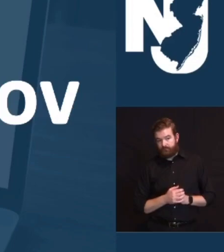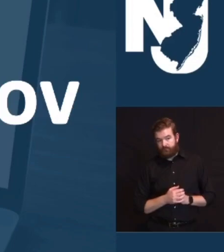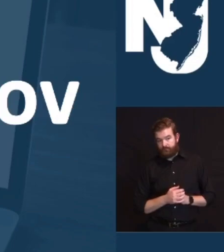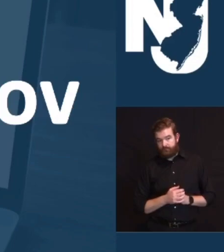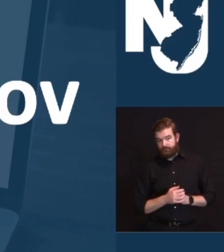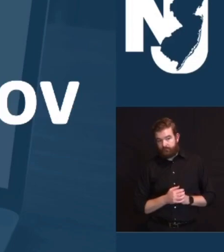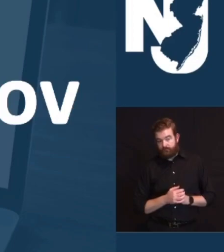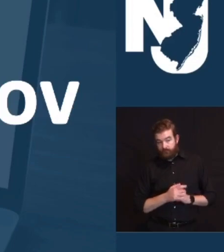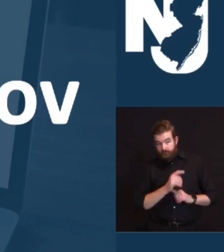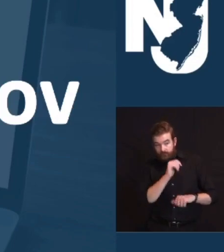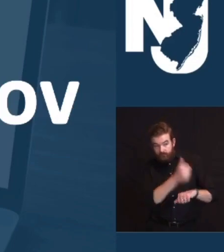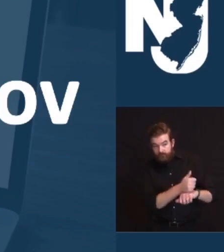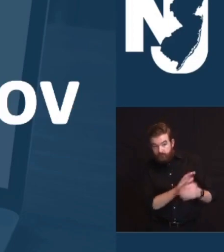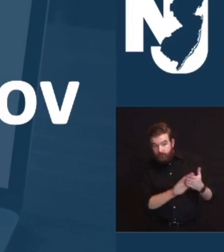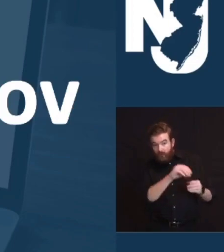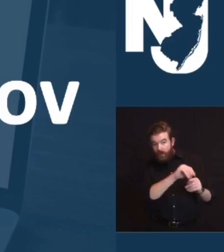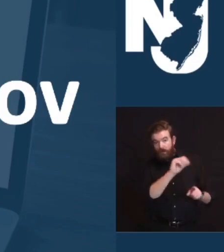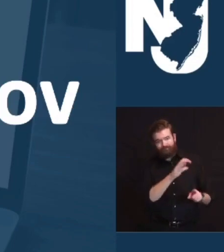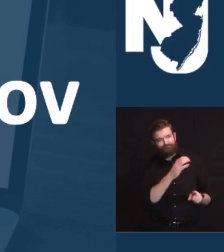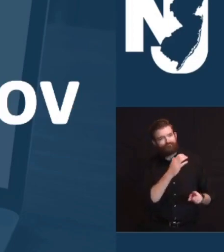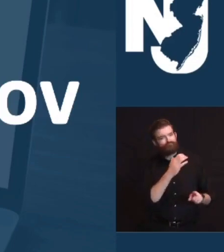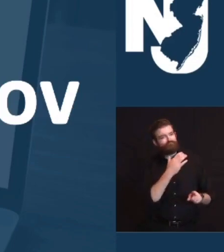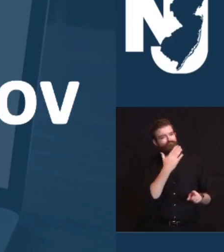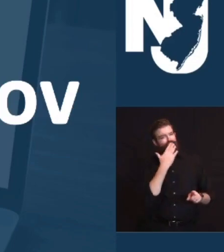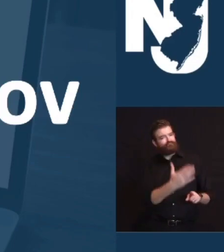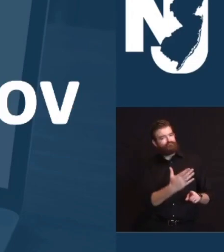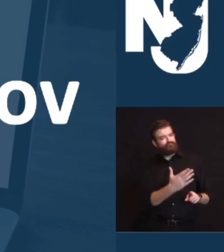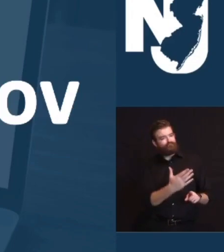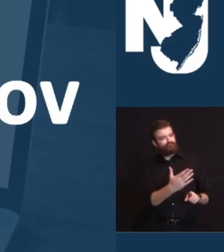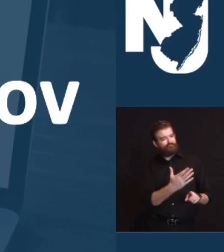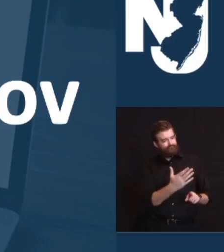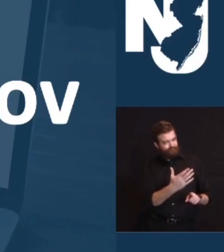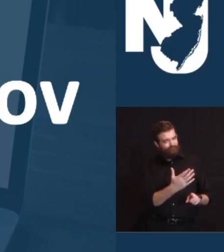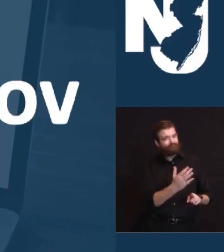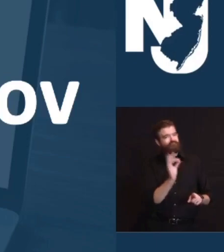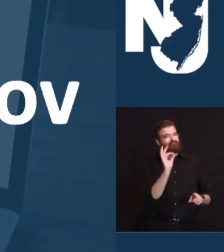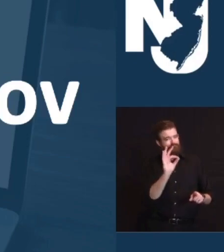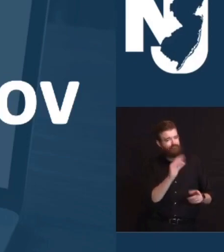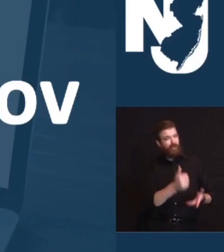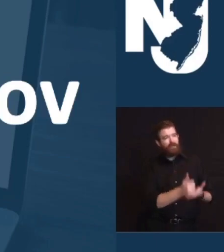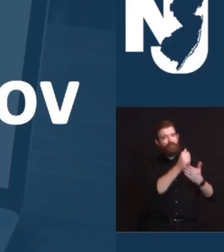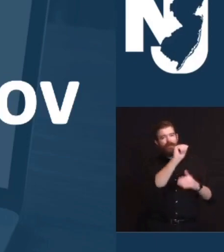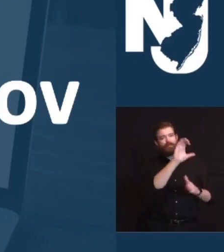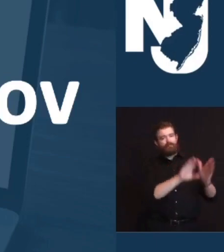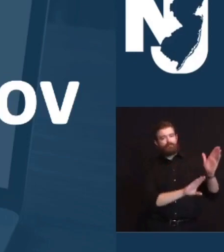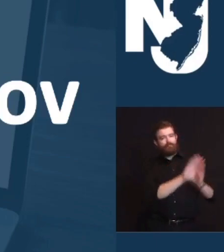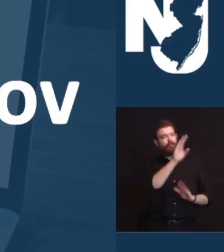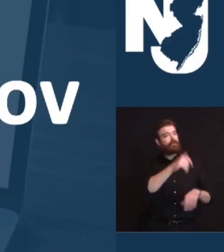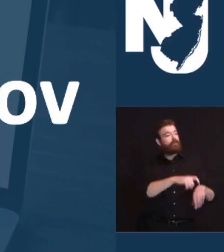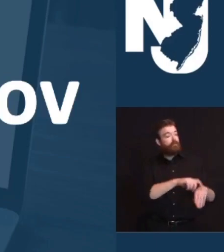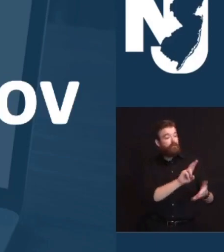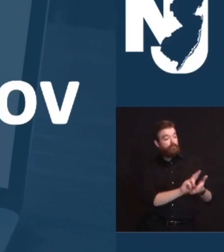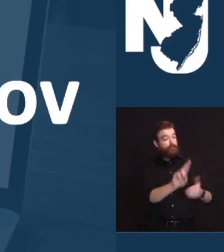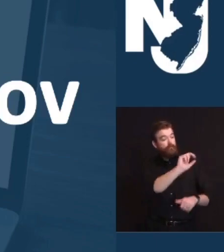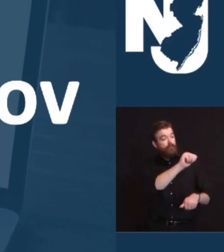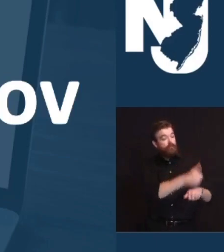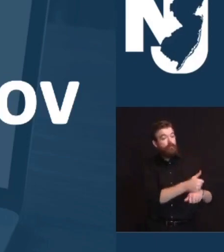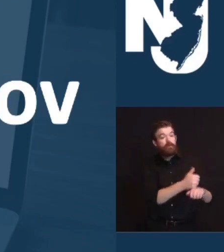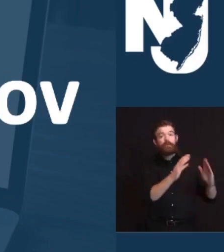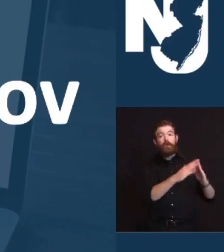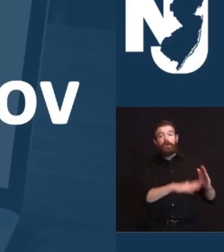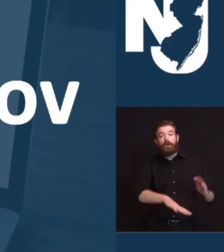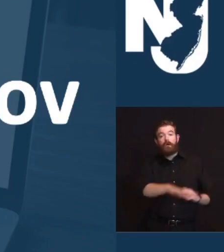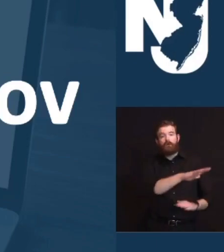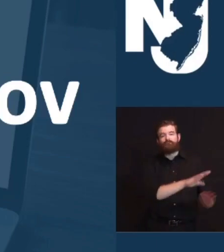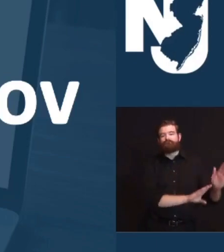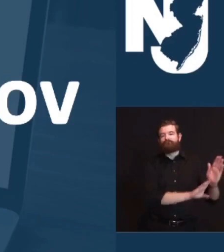had a very good meeting with casino leadership and labor, talking about the struggles they've had, obviously, and how we can